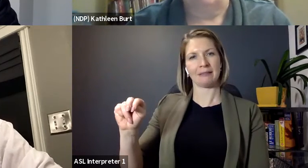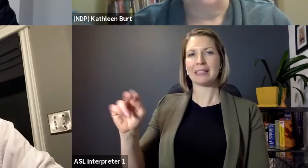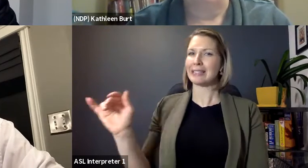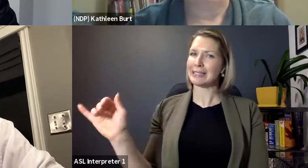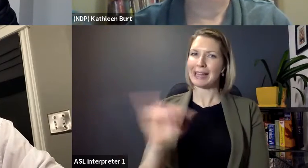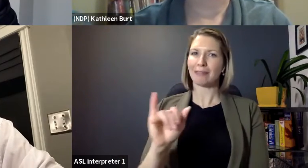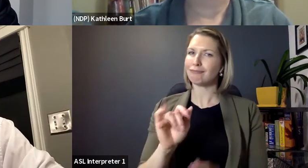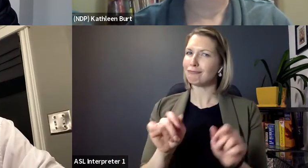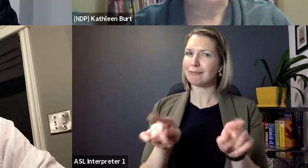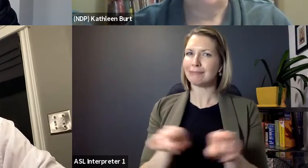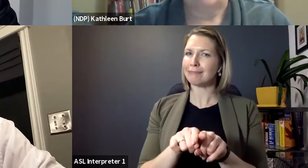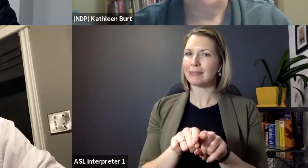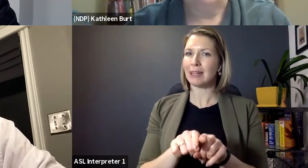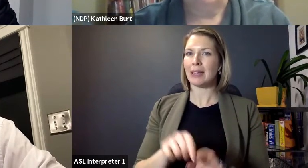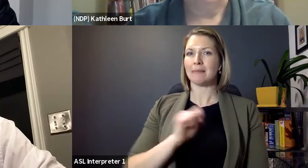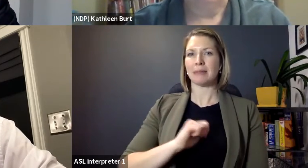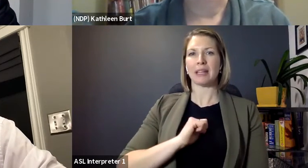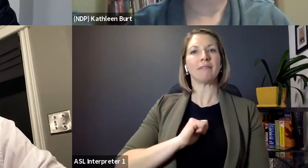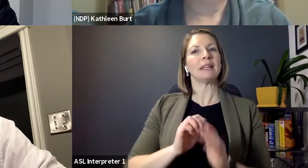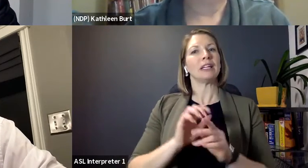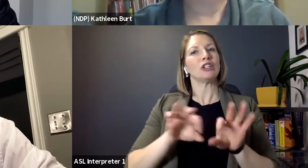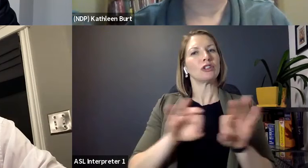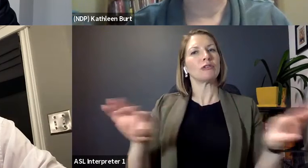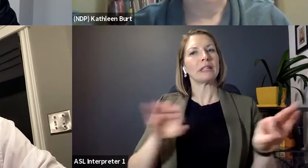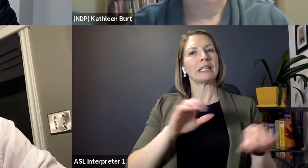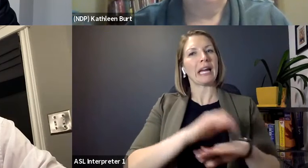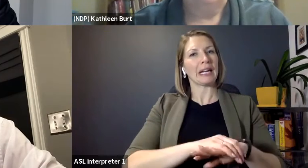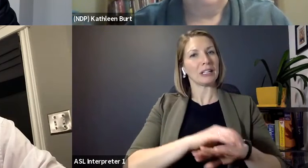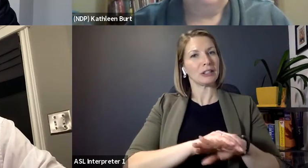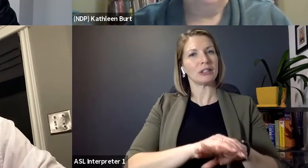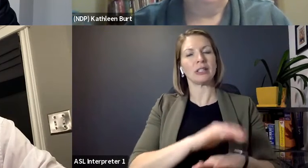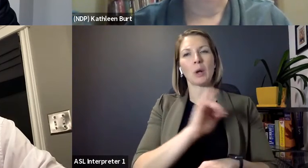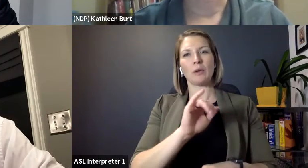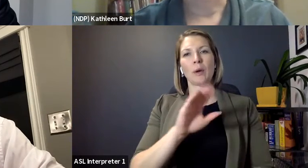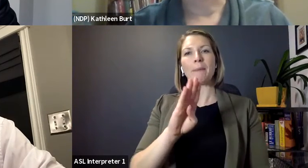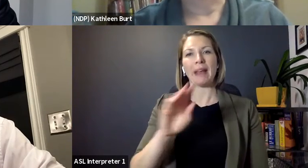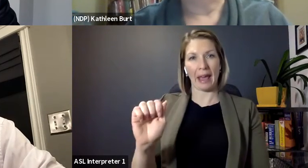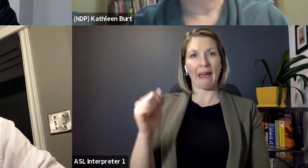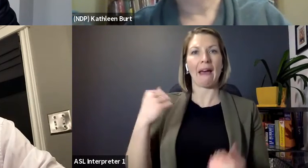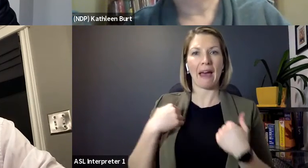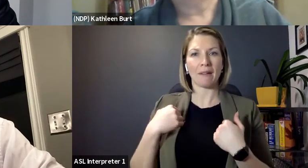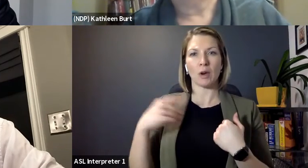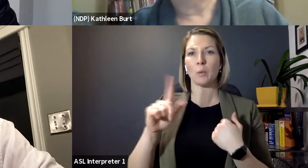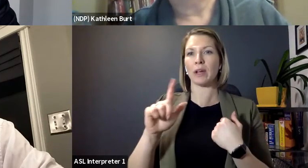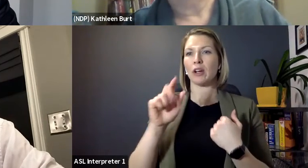and my BA in English at the University of Saskatchewan, and have since done a